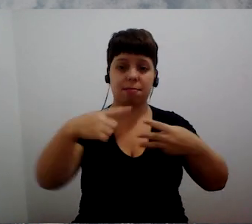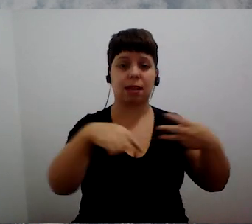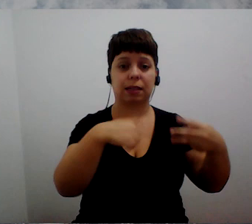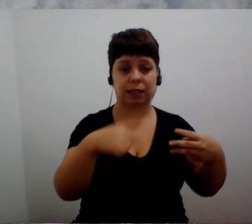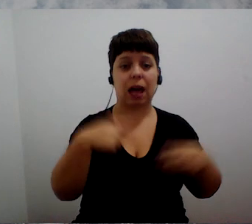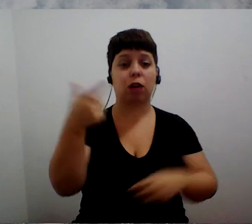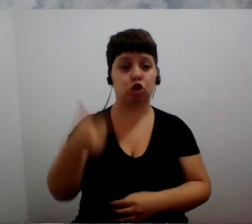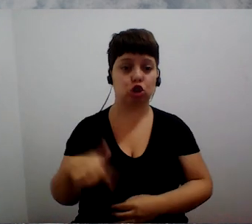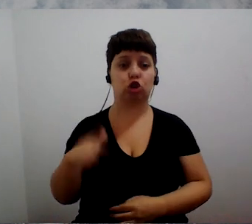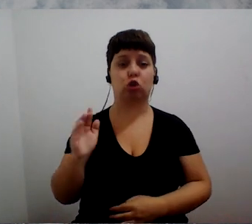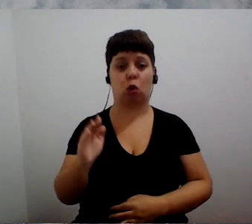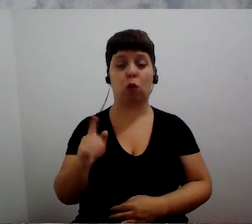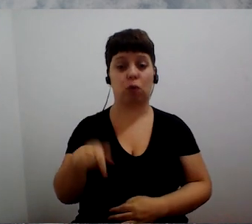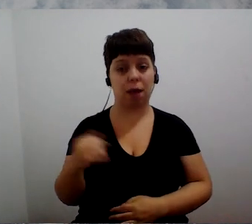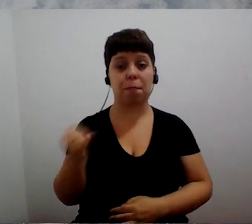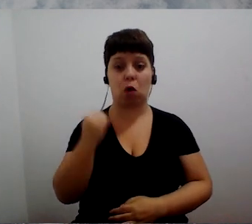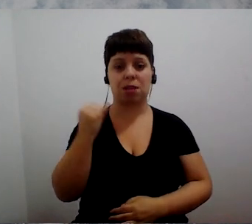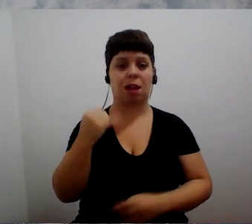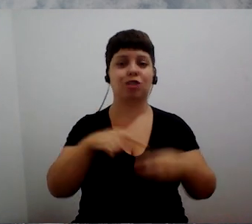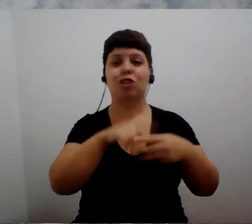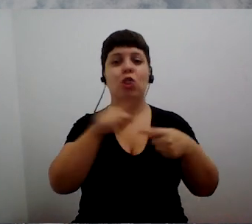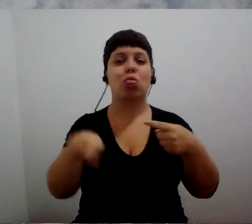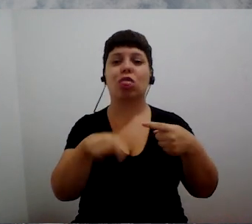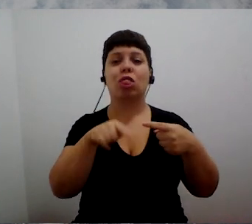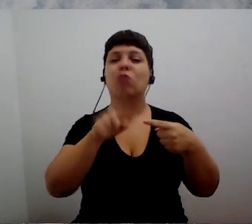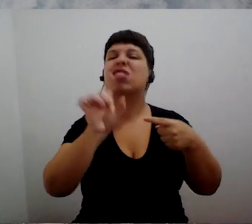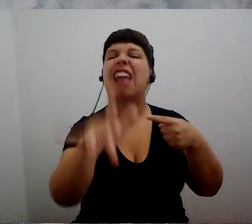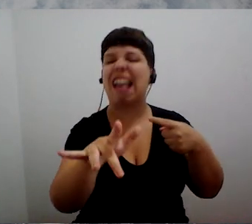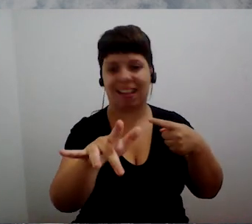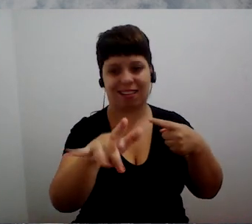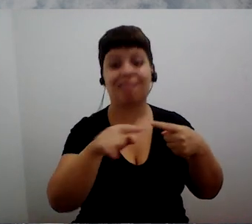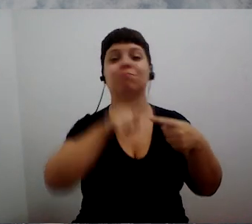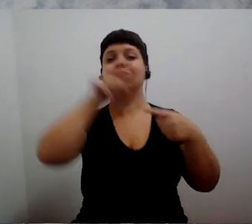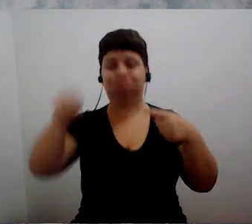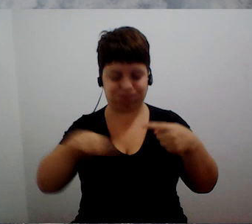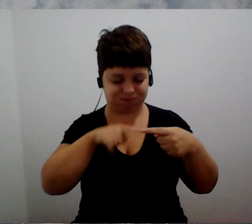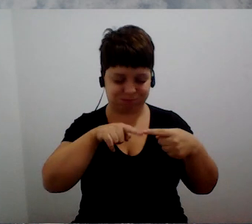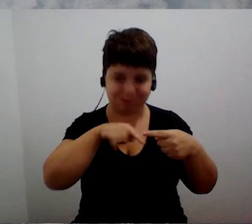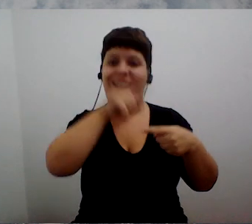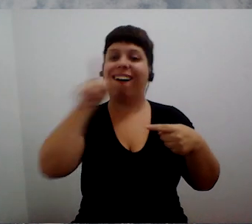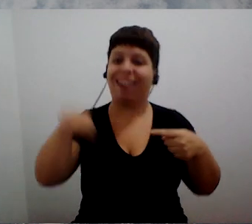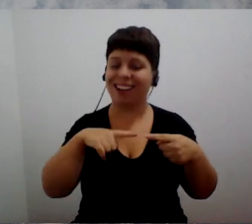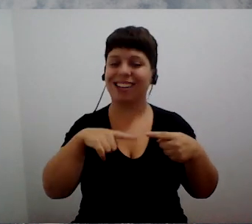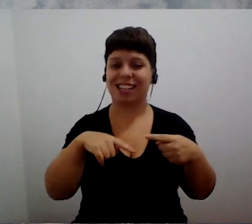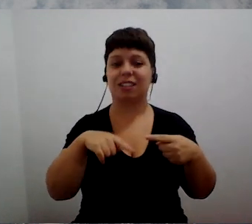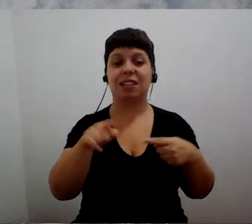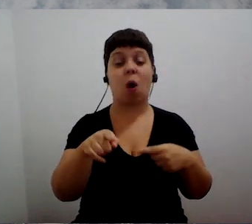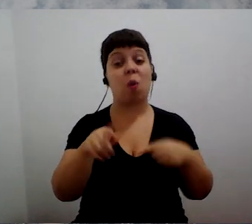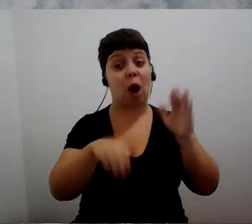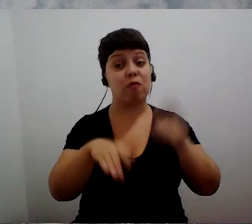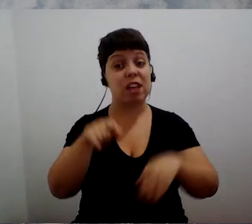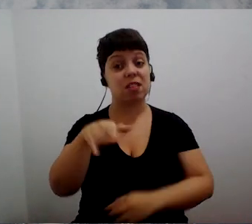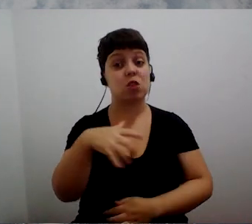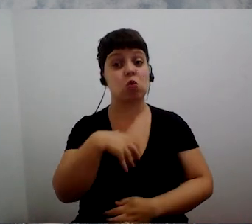fractions and recycle them into new high quality products. Therefore, we need to reduce